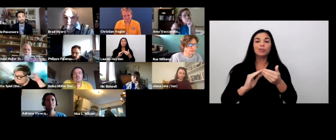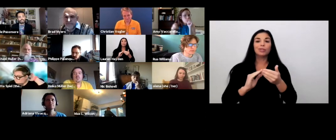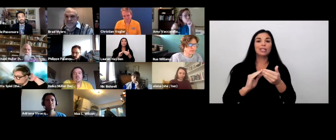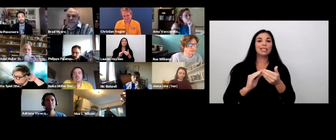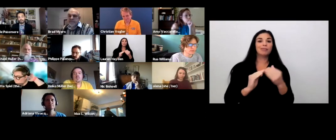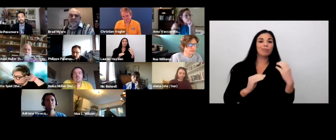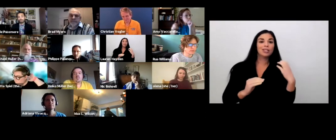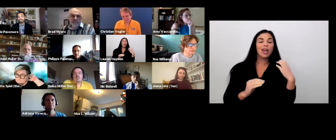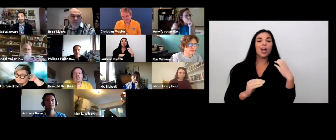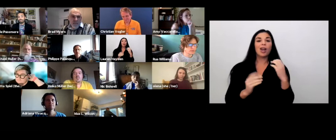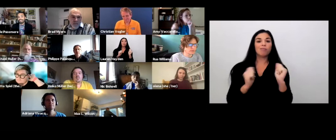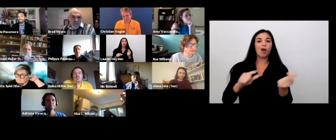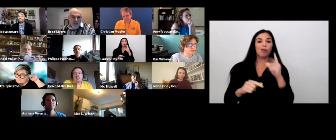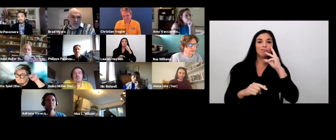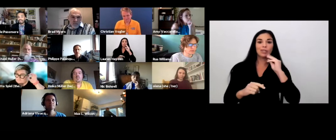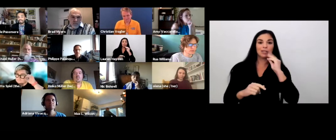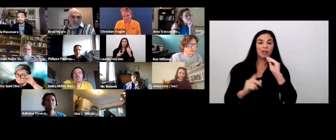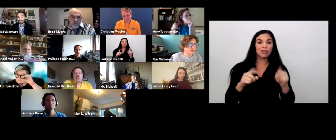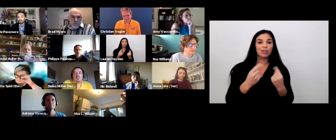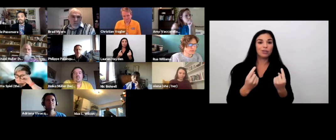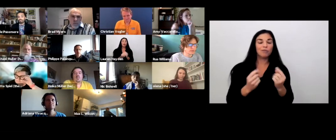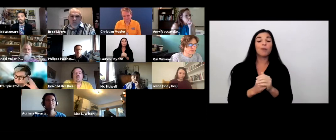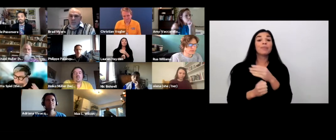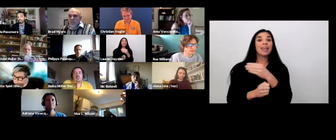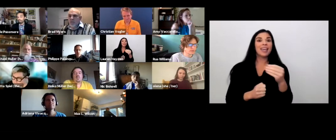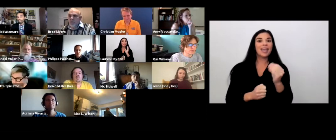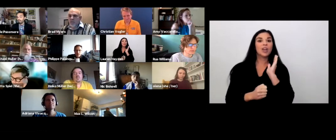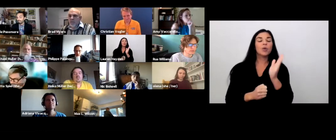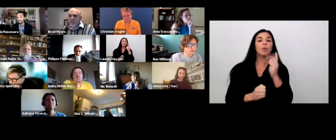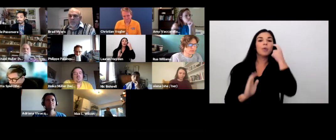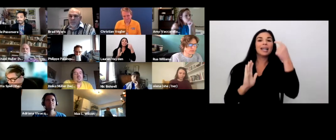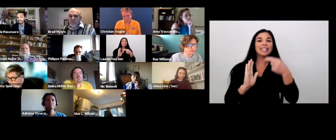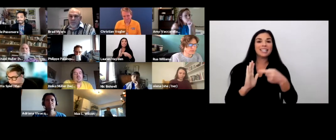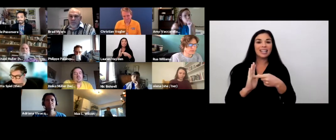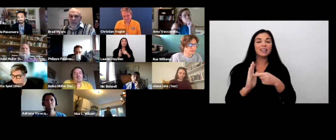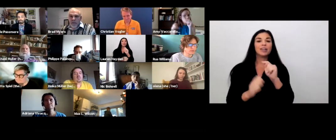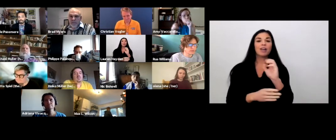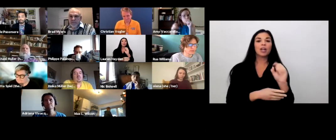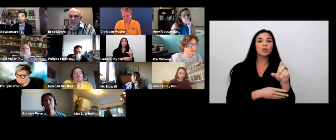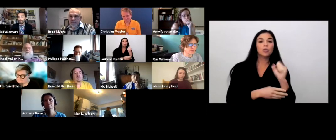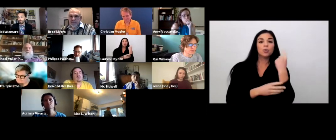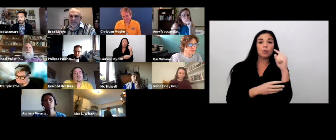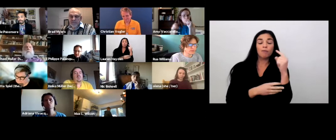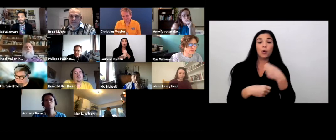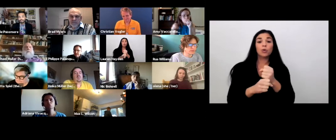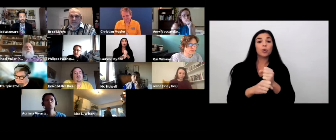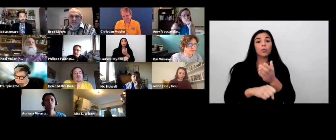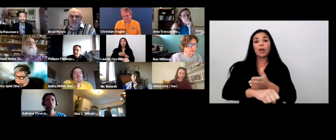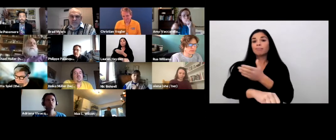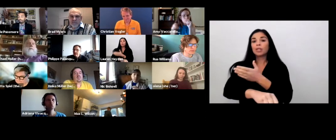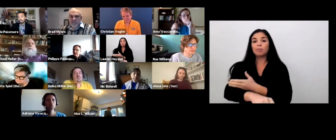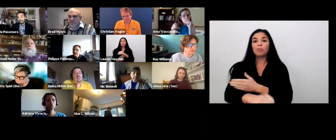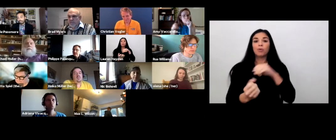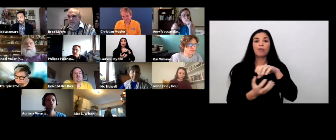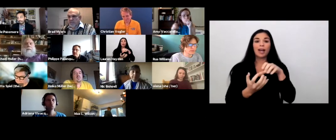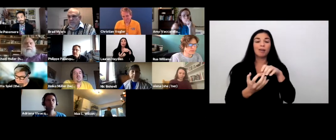large. And we're here to identify mechanisms for creating positive hybrid conference experiences. So I